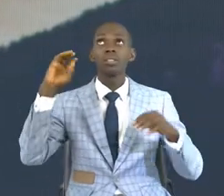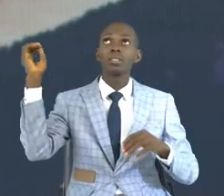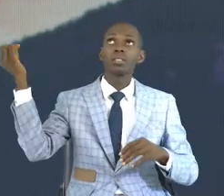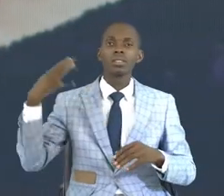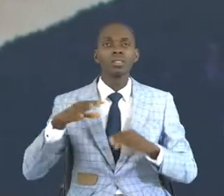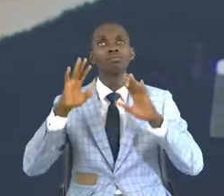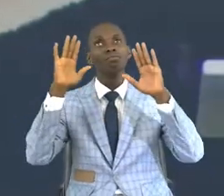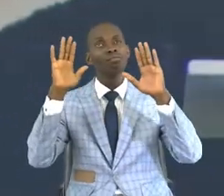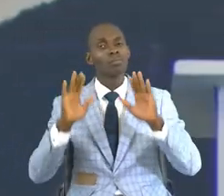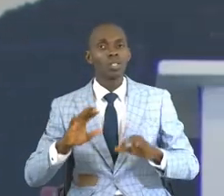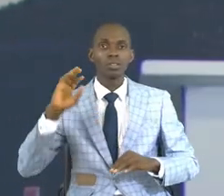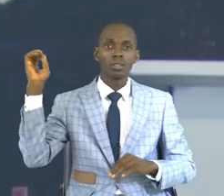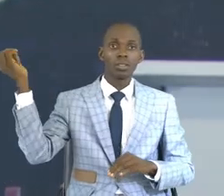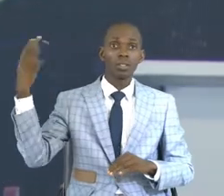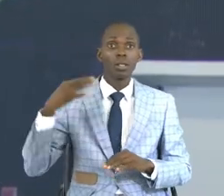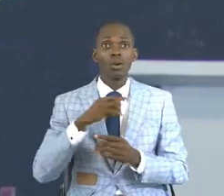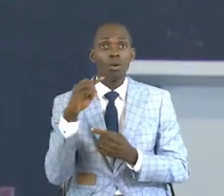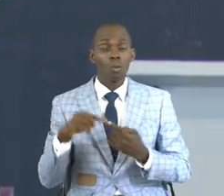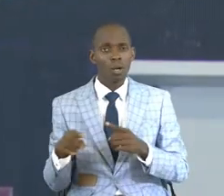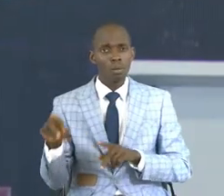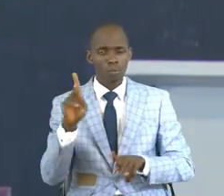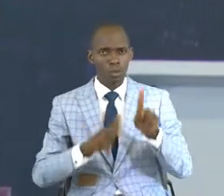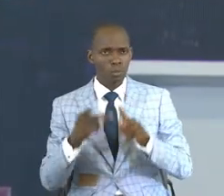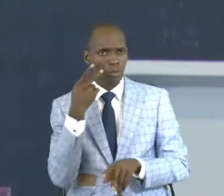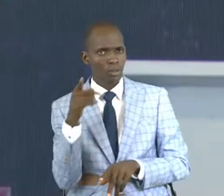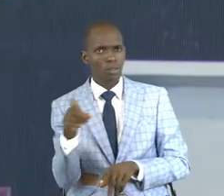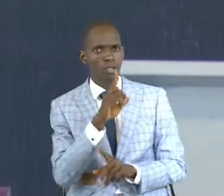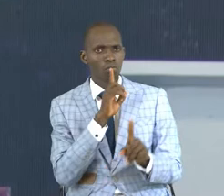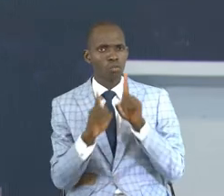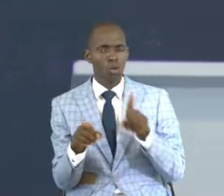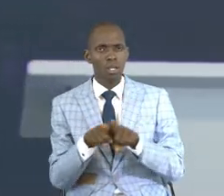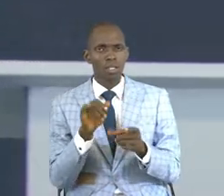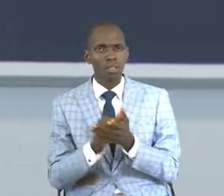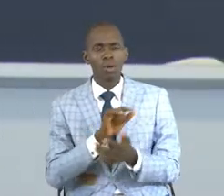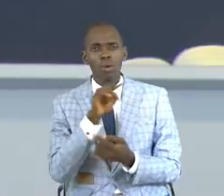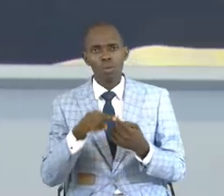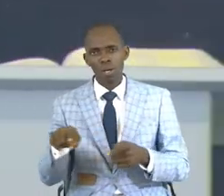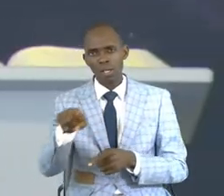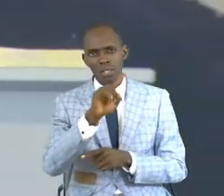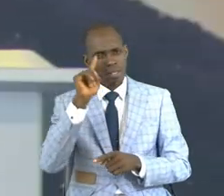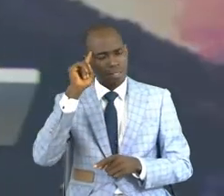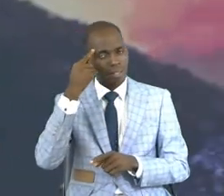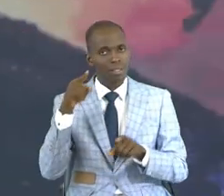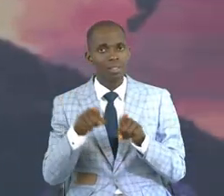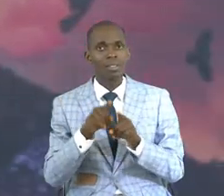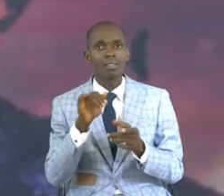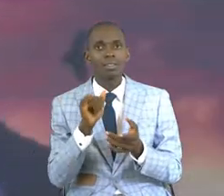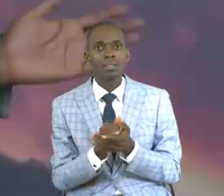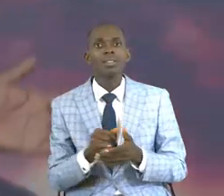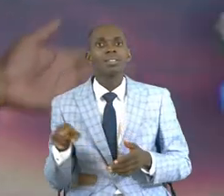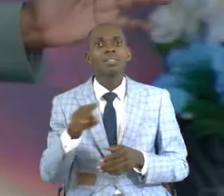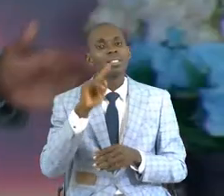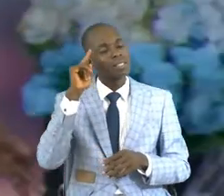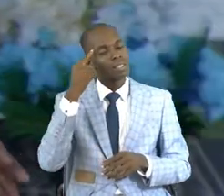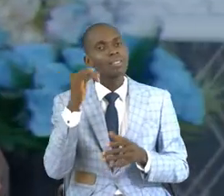grace. And when they talk like that, when they think like that, they're thinking sin will always be there, and